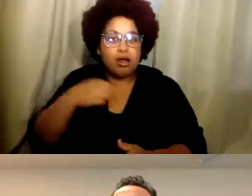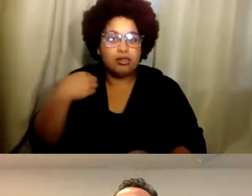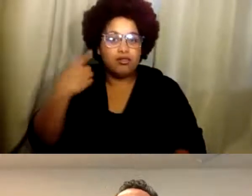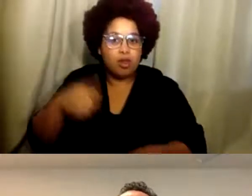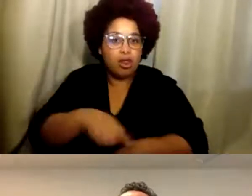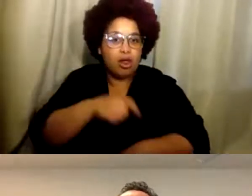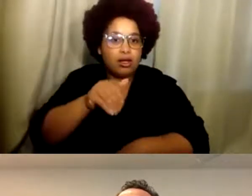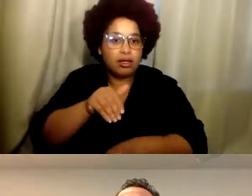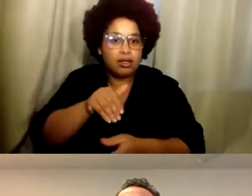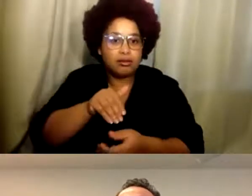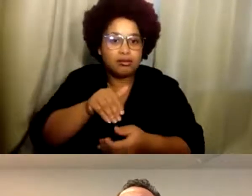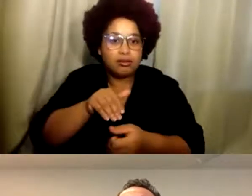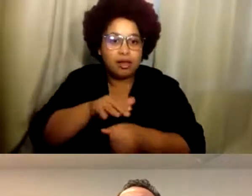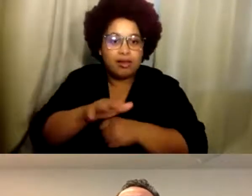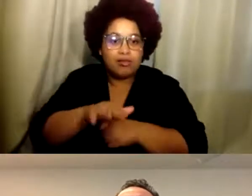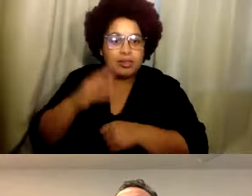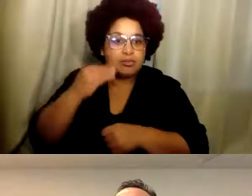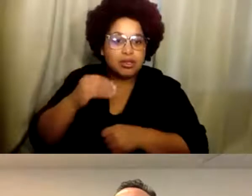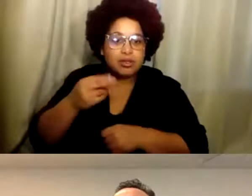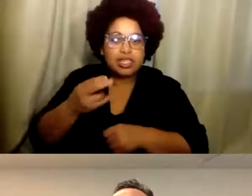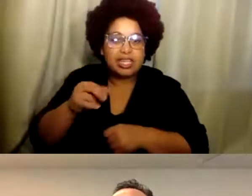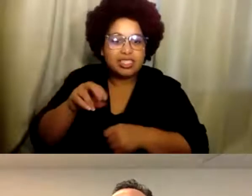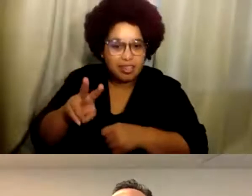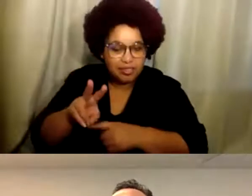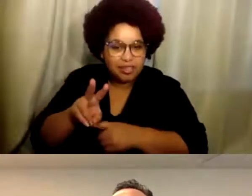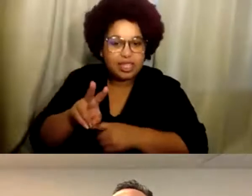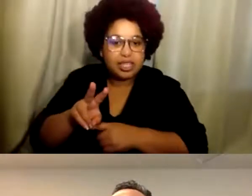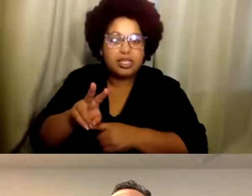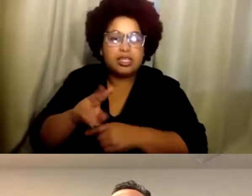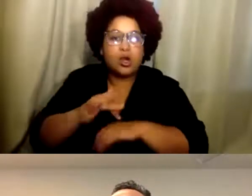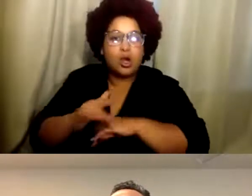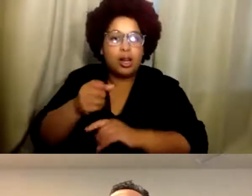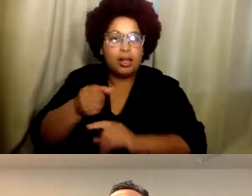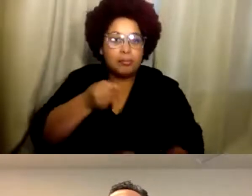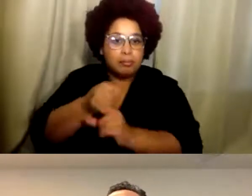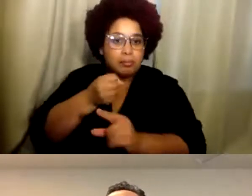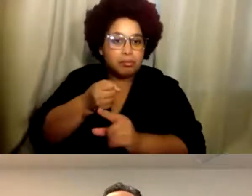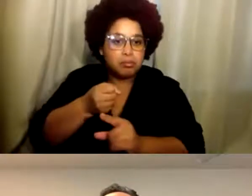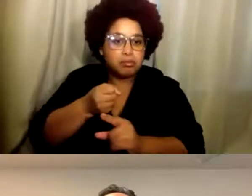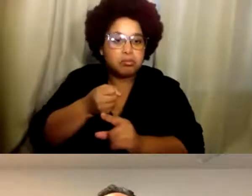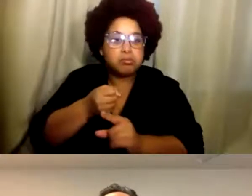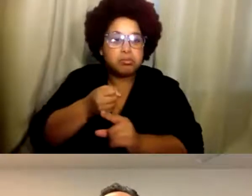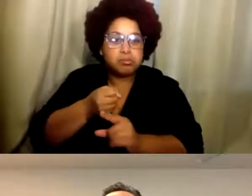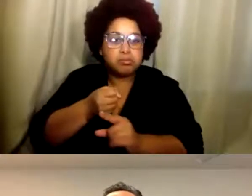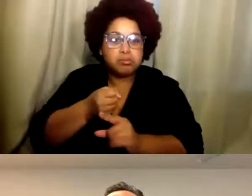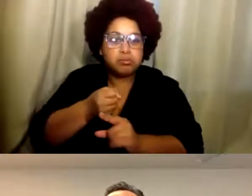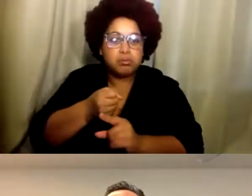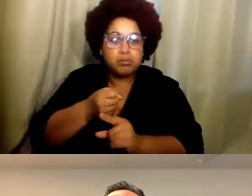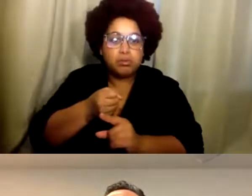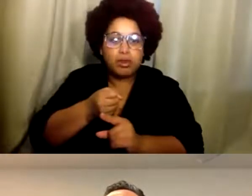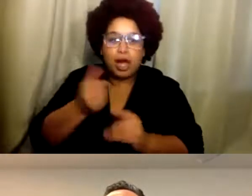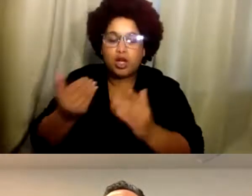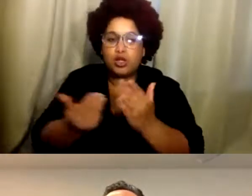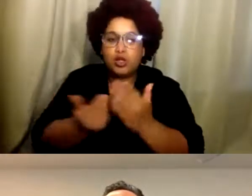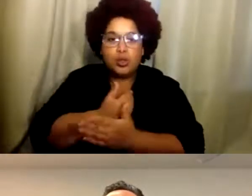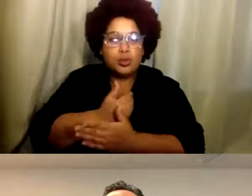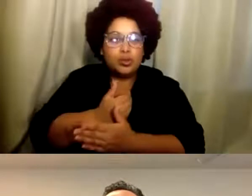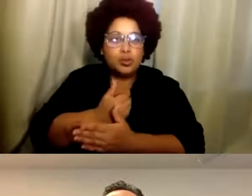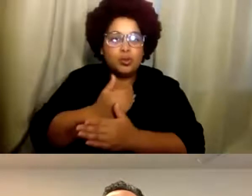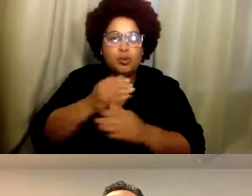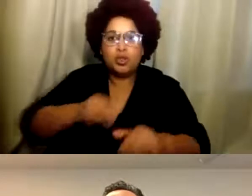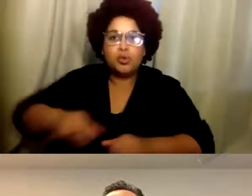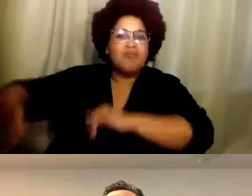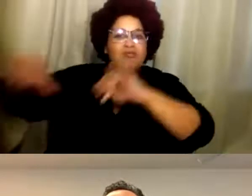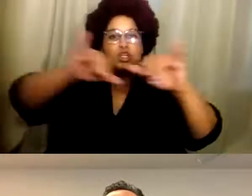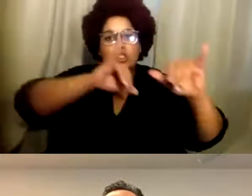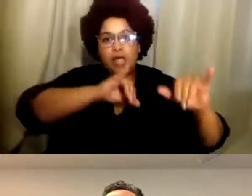have gone through the HIV/AIDS early epidemic, and the start of that, we came up with a whole new set of universal